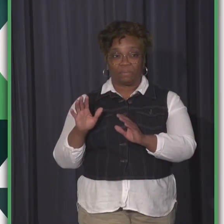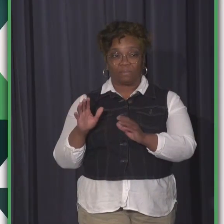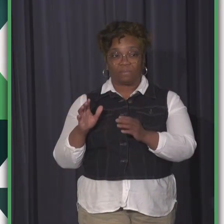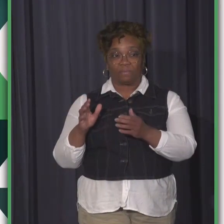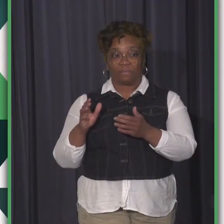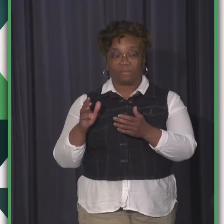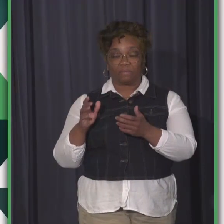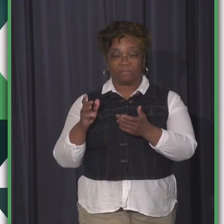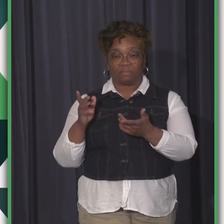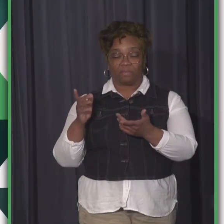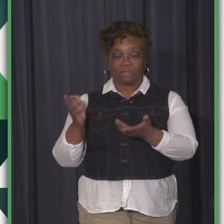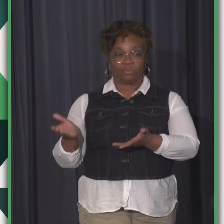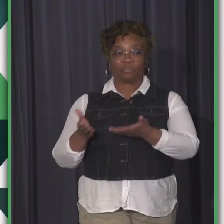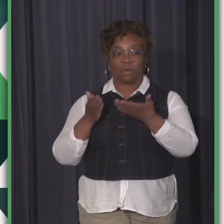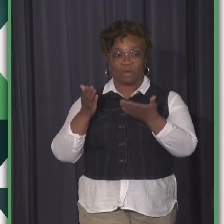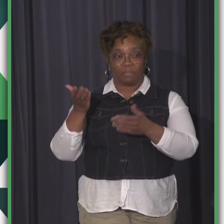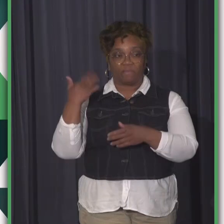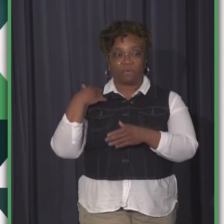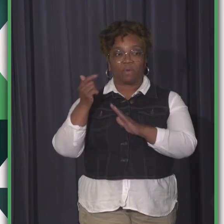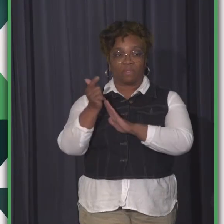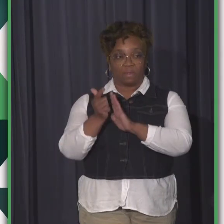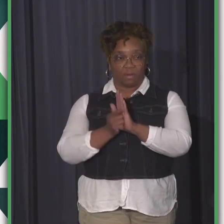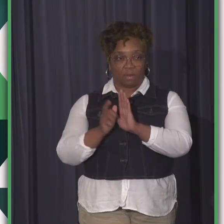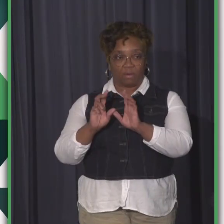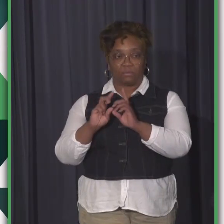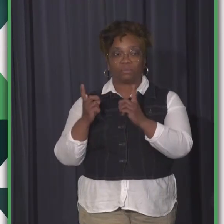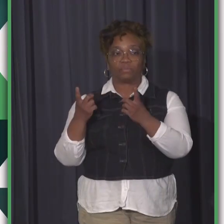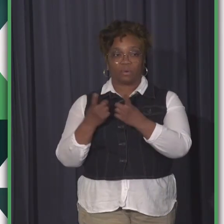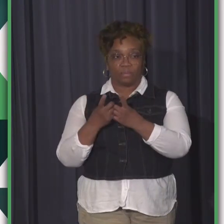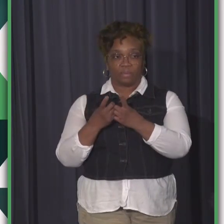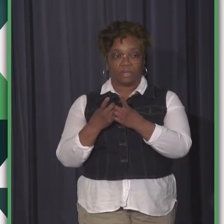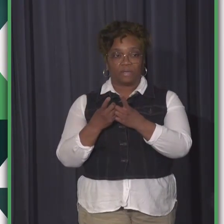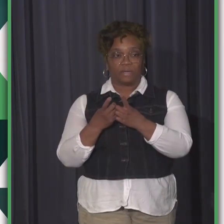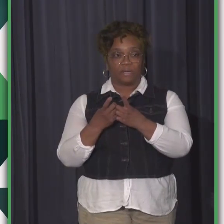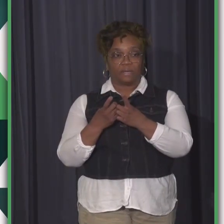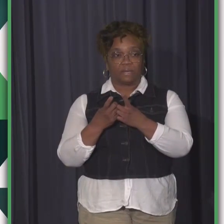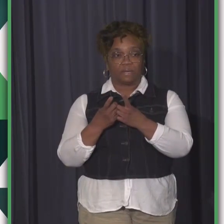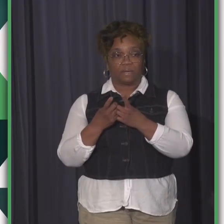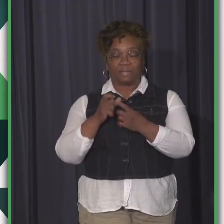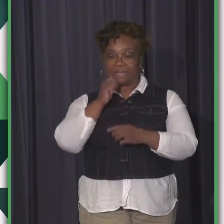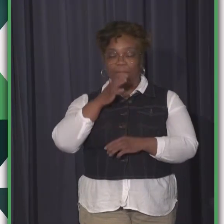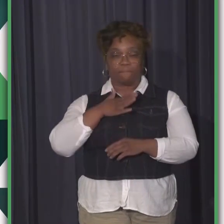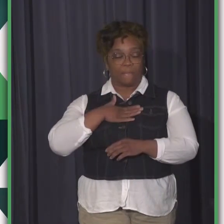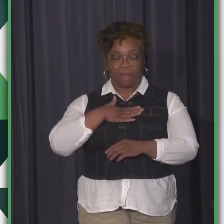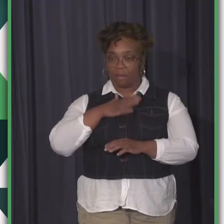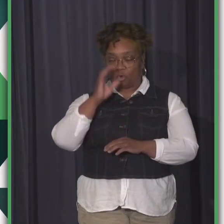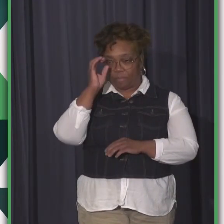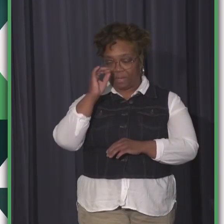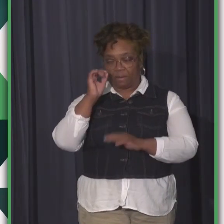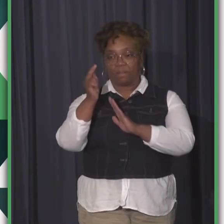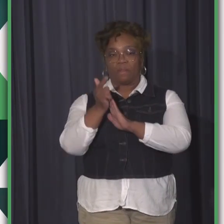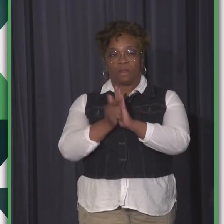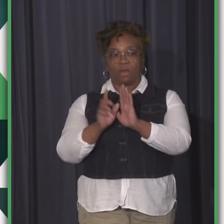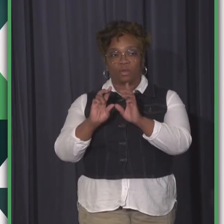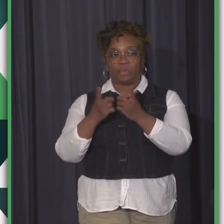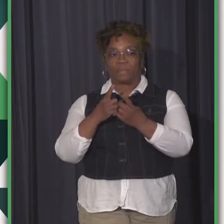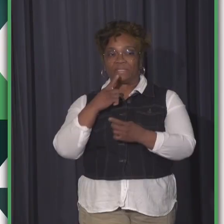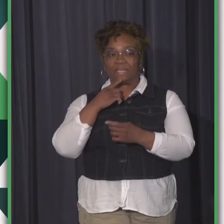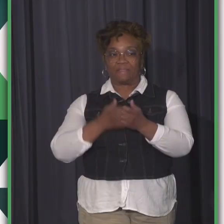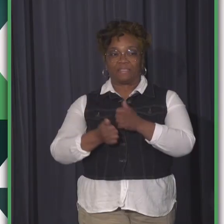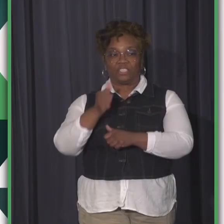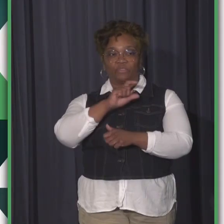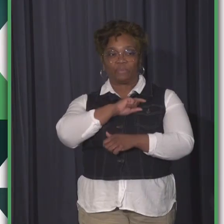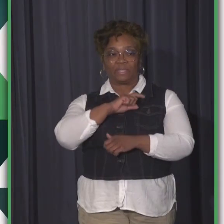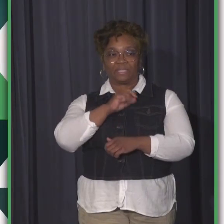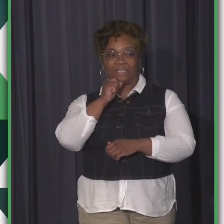come up before, and the law department, this is not just my personal opinion, the law department said the chief of police is not